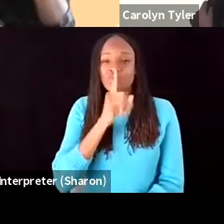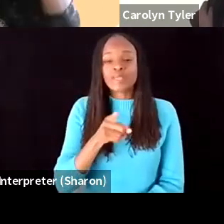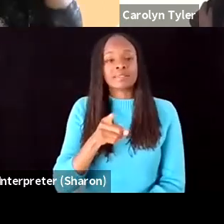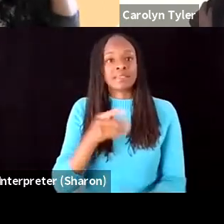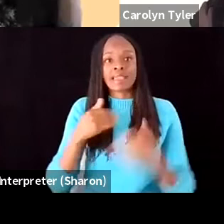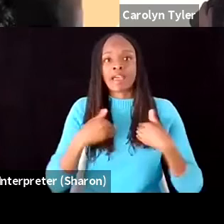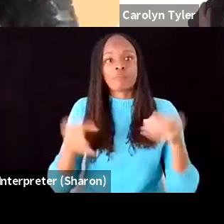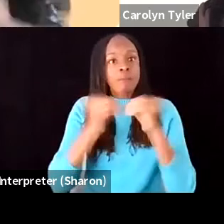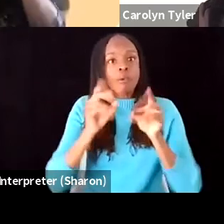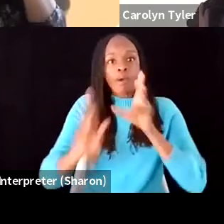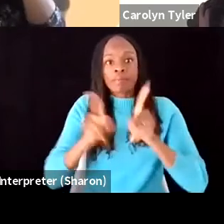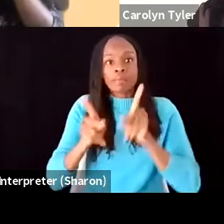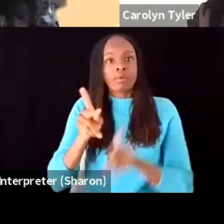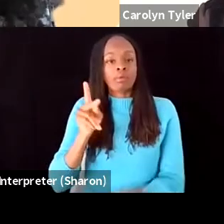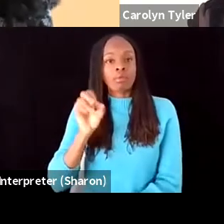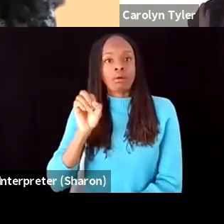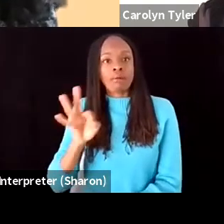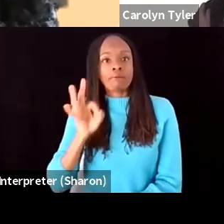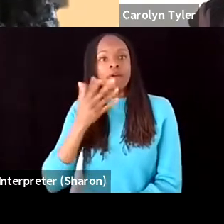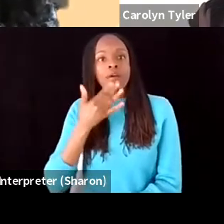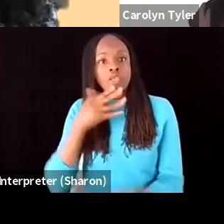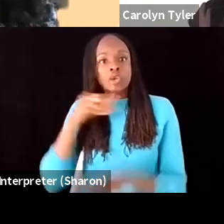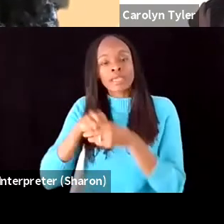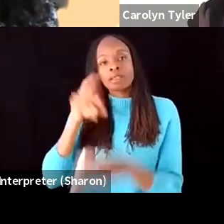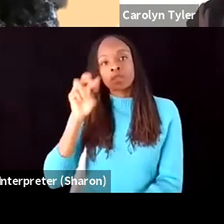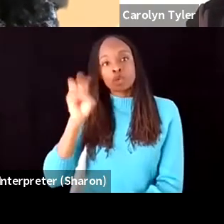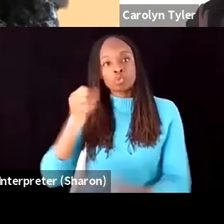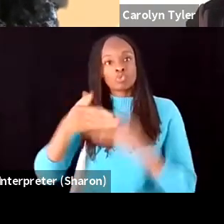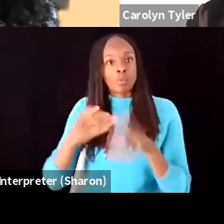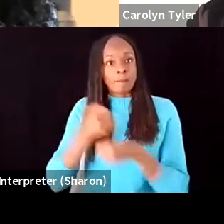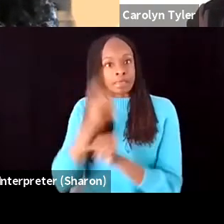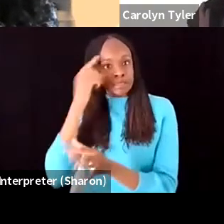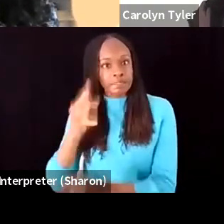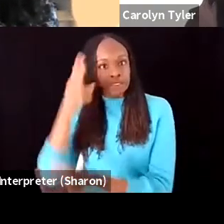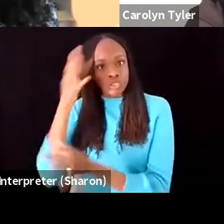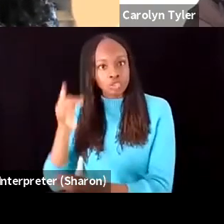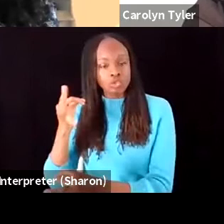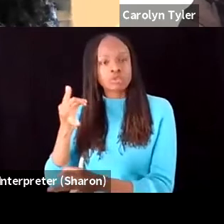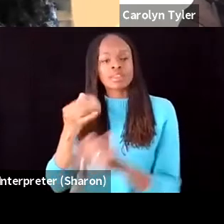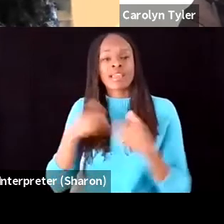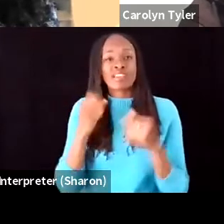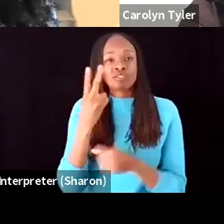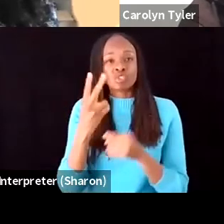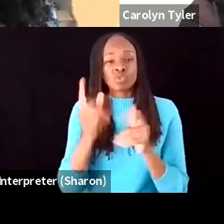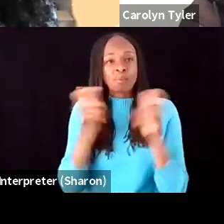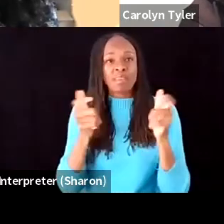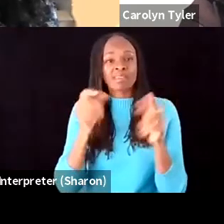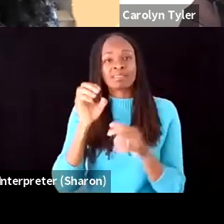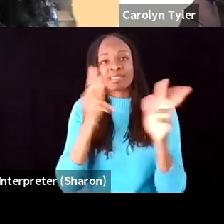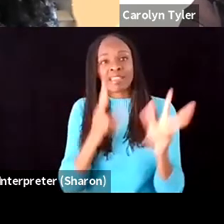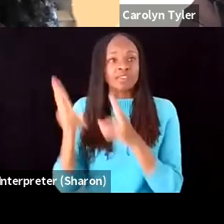more people of color in newsrooms and decision-making roles. So we have two big editorial meetings.